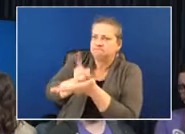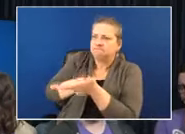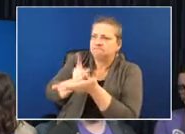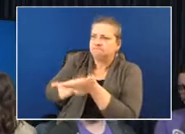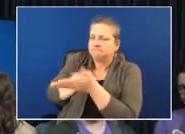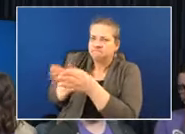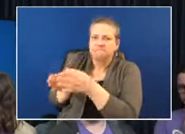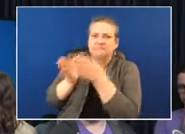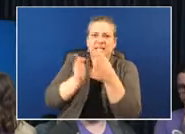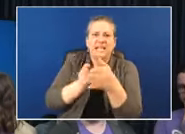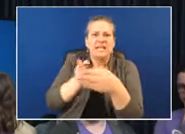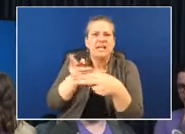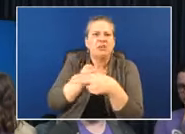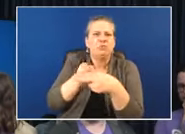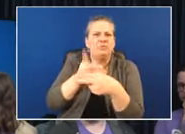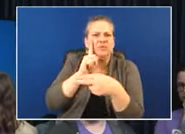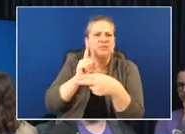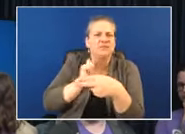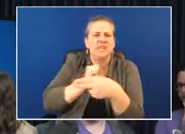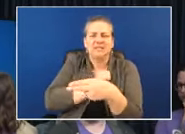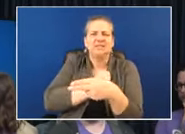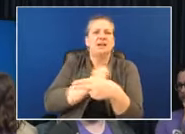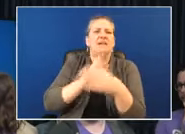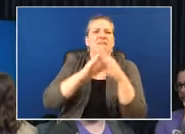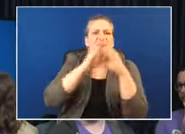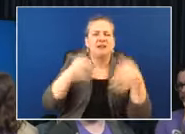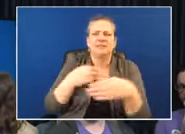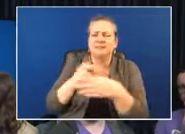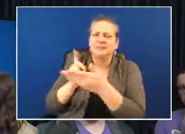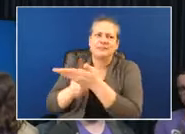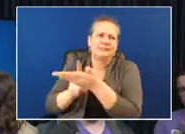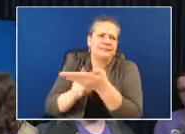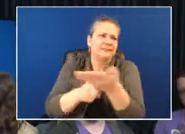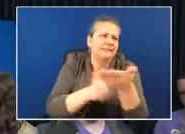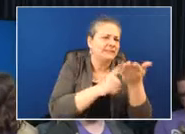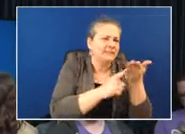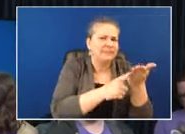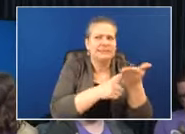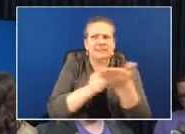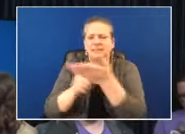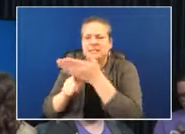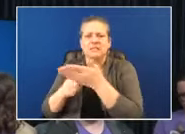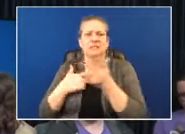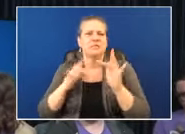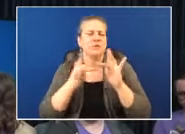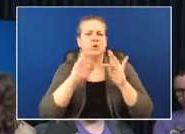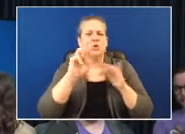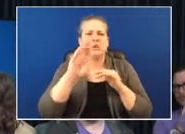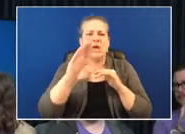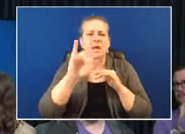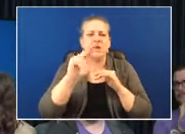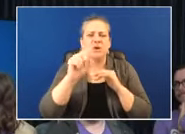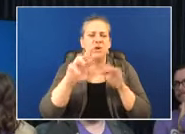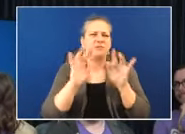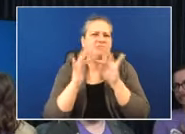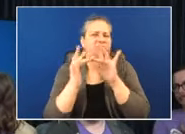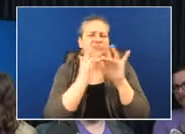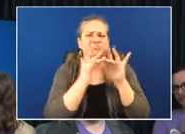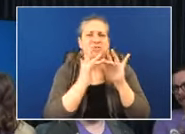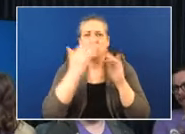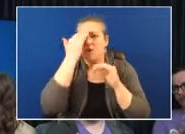and then the House. We've hosted webinars, we've raised awareness, and education.